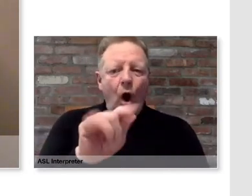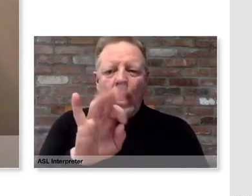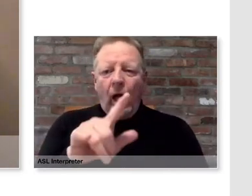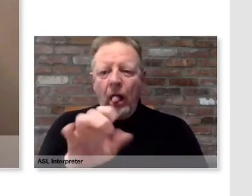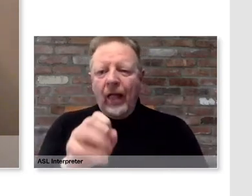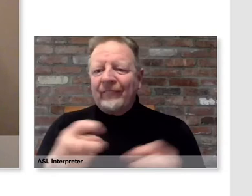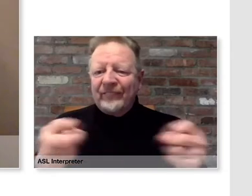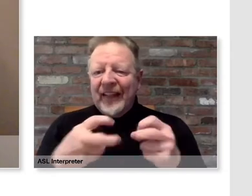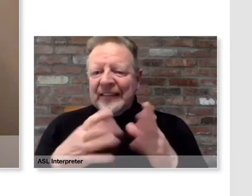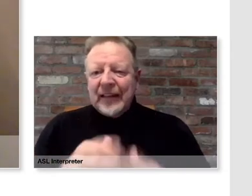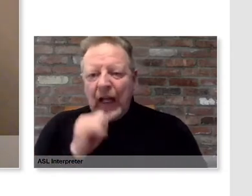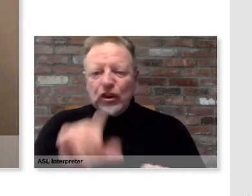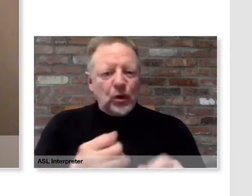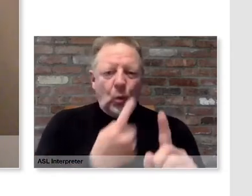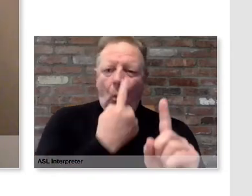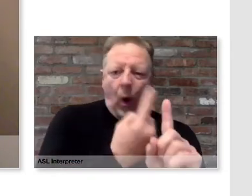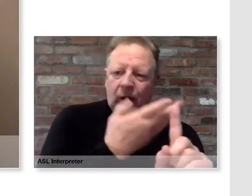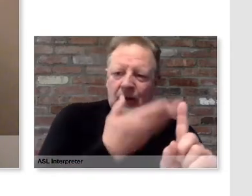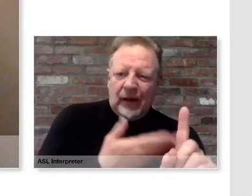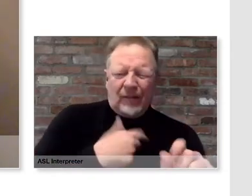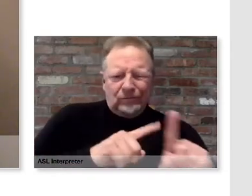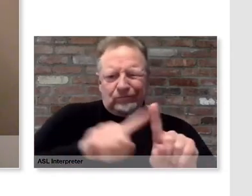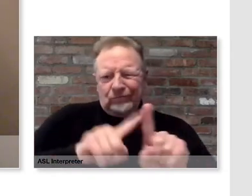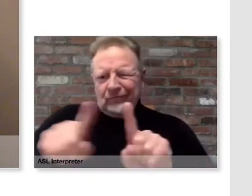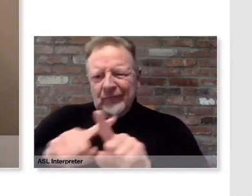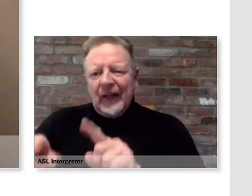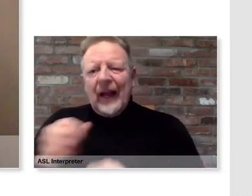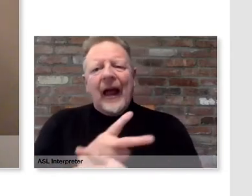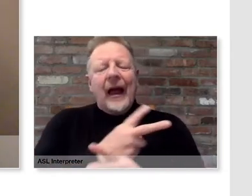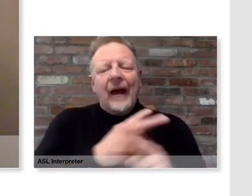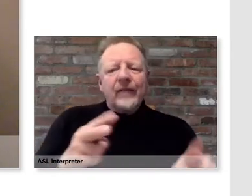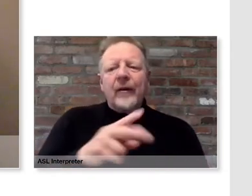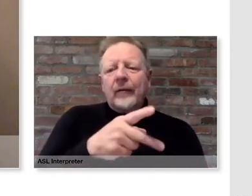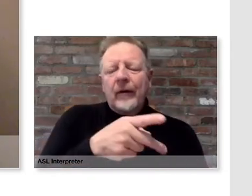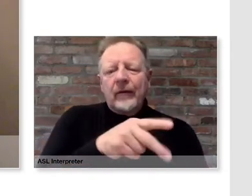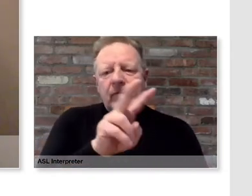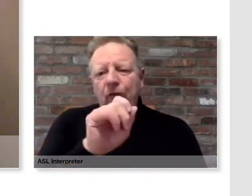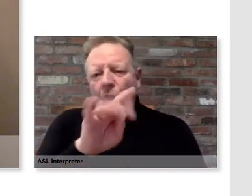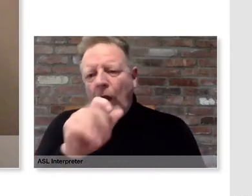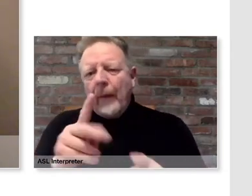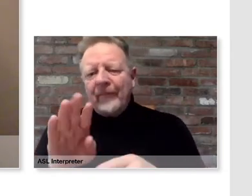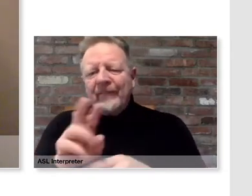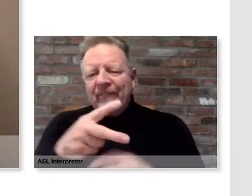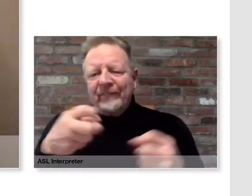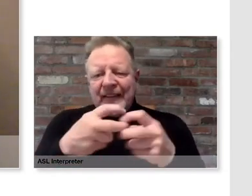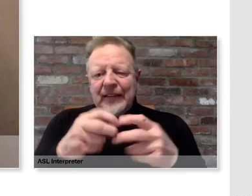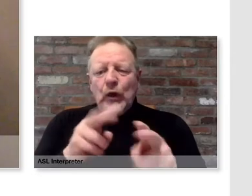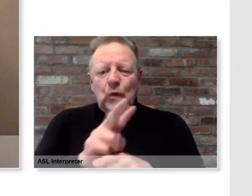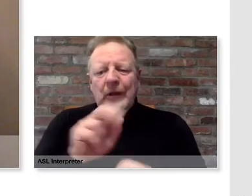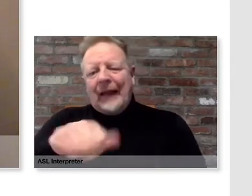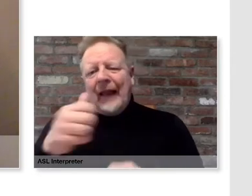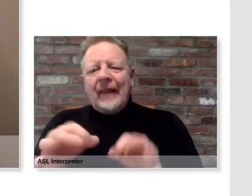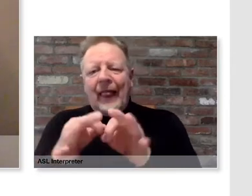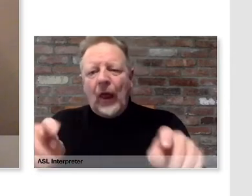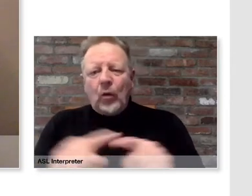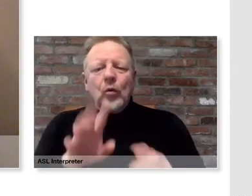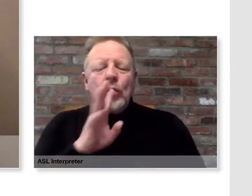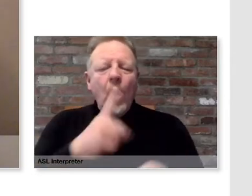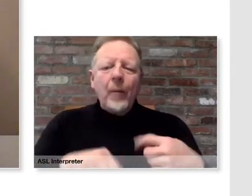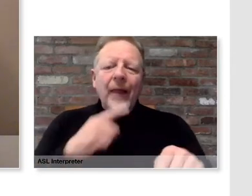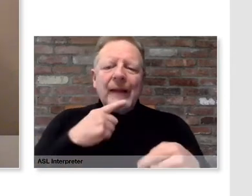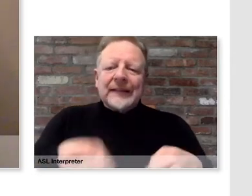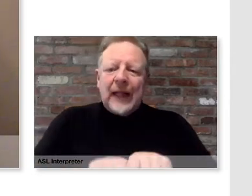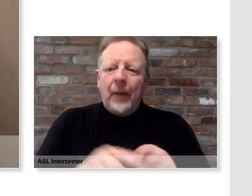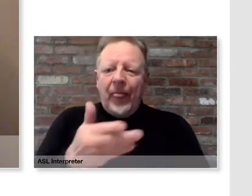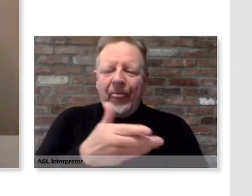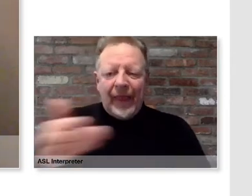one. Every particle physicist by themselves already use another language to talk about the same things. And